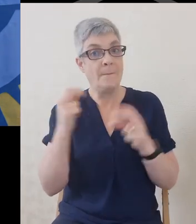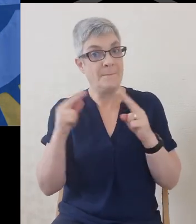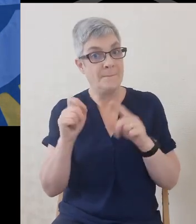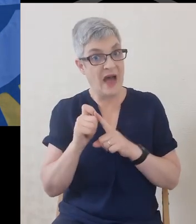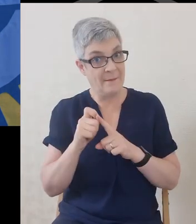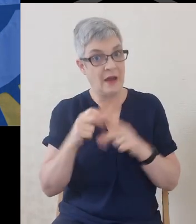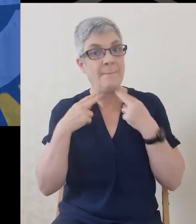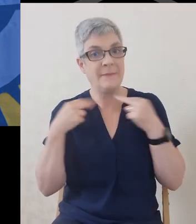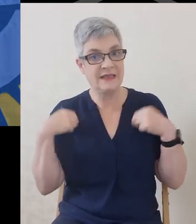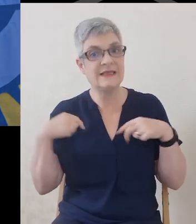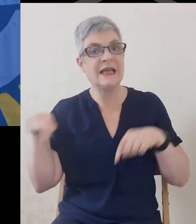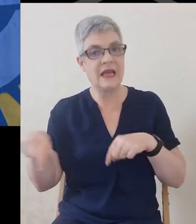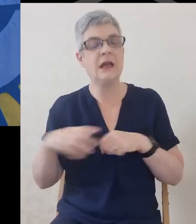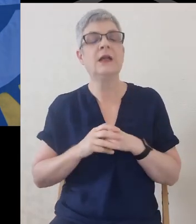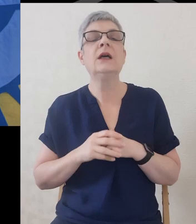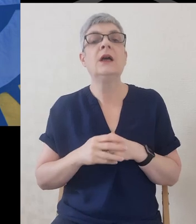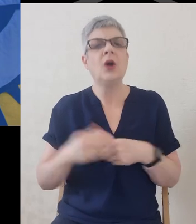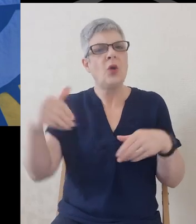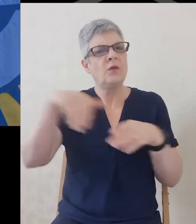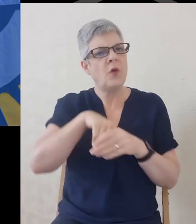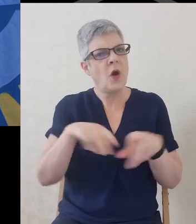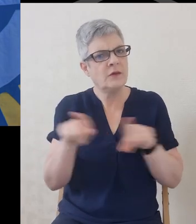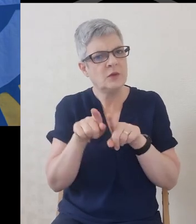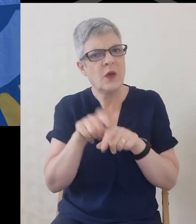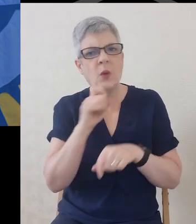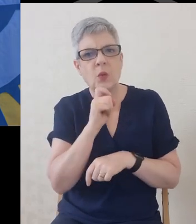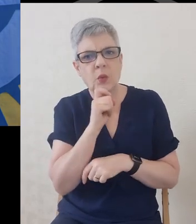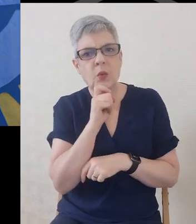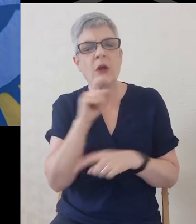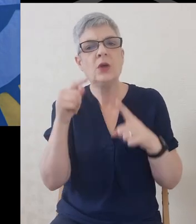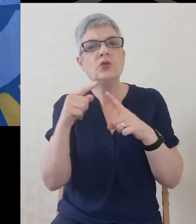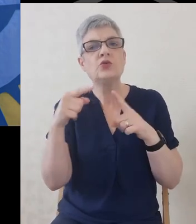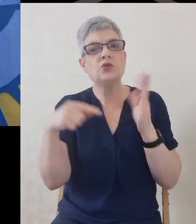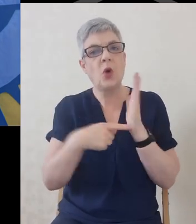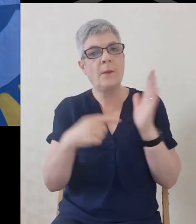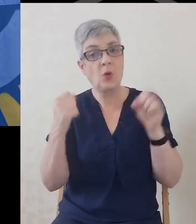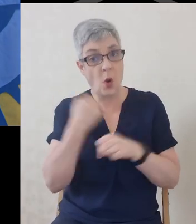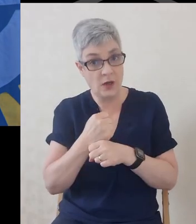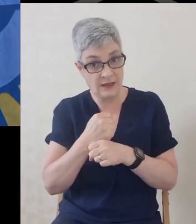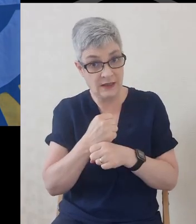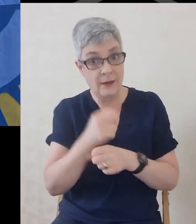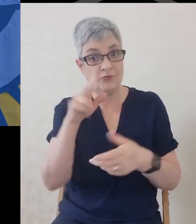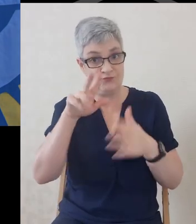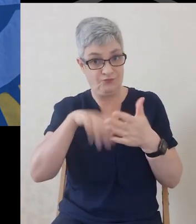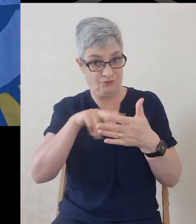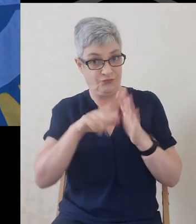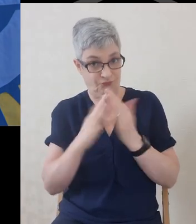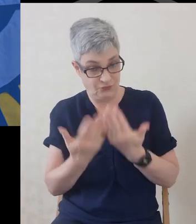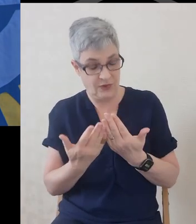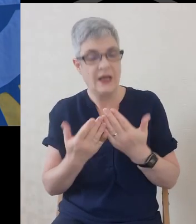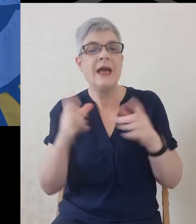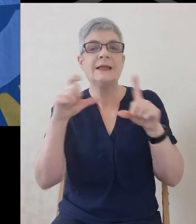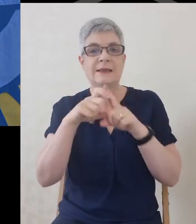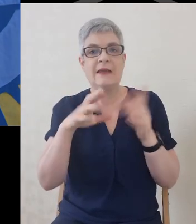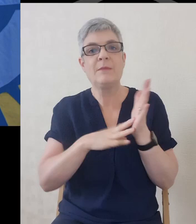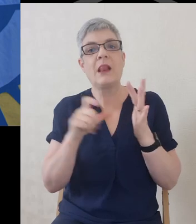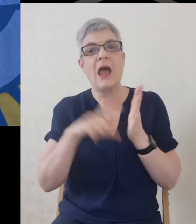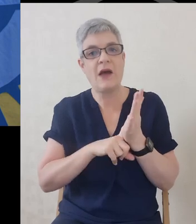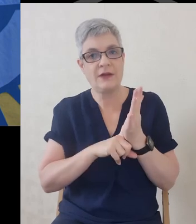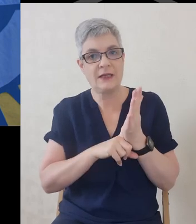taking part in the service as well as myself. Tom Gordon will be doing the Bible reading and Dave McLaren will be doing the prayers for others.